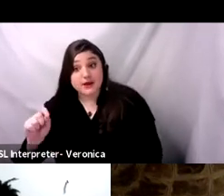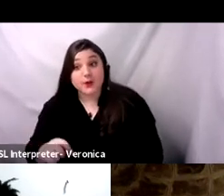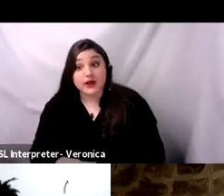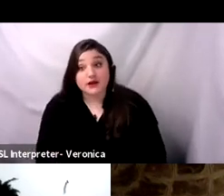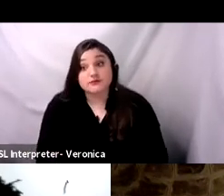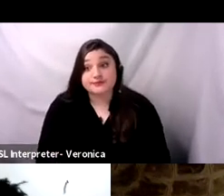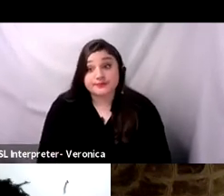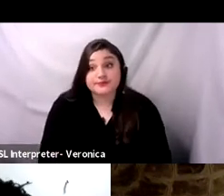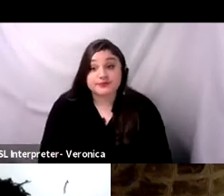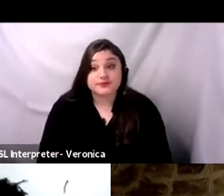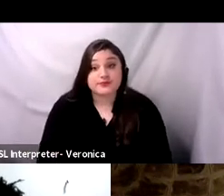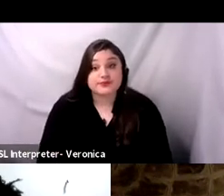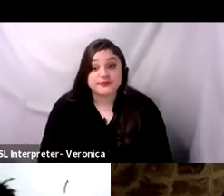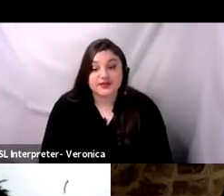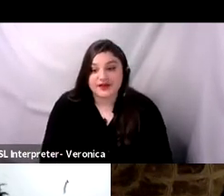Period.